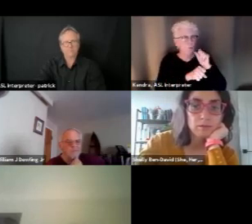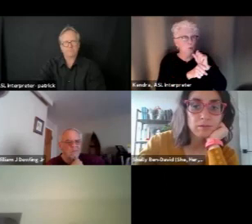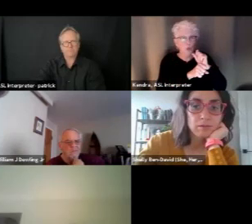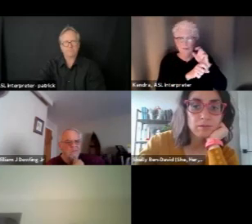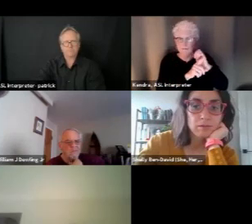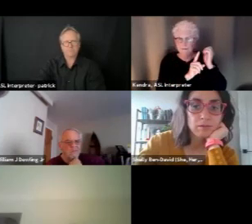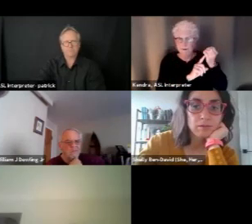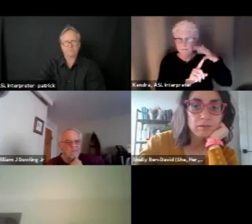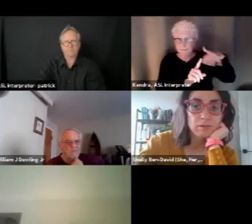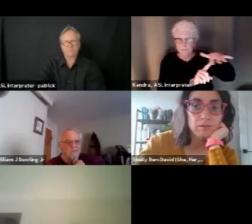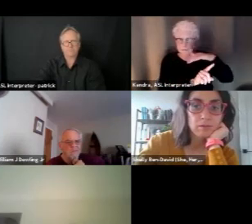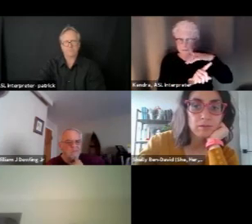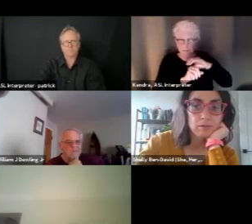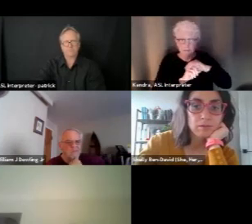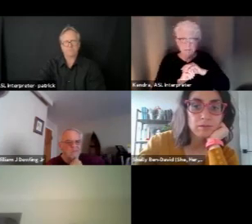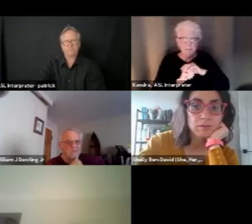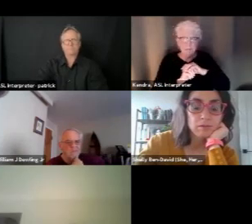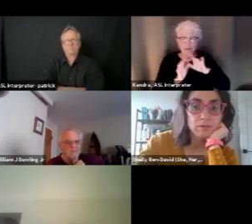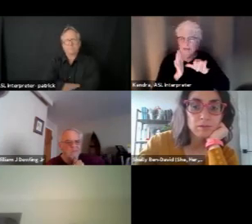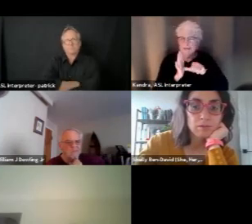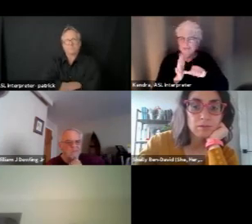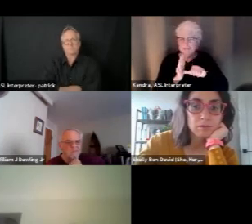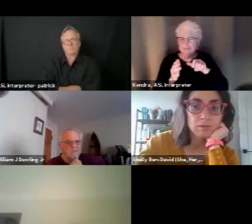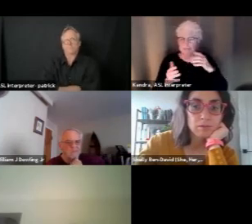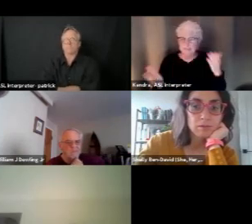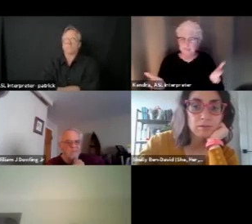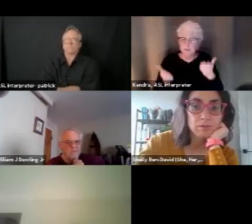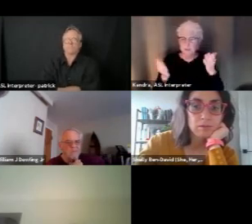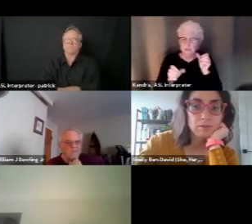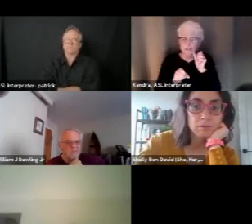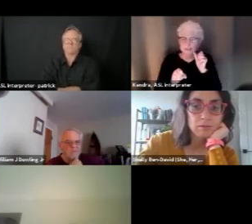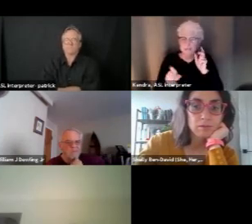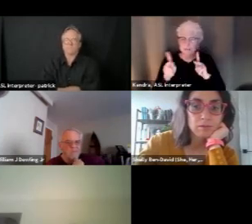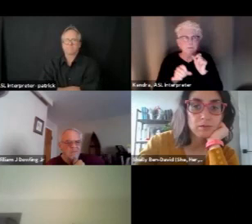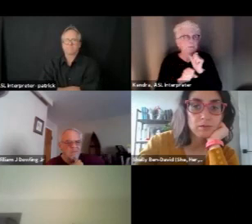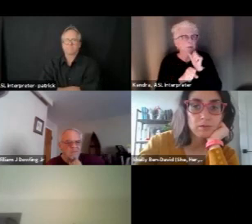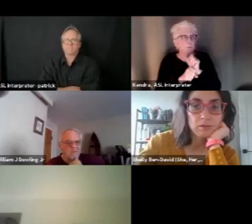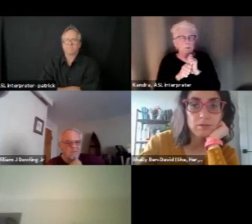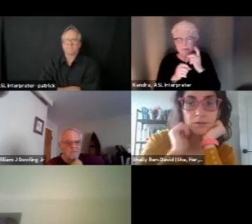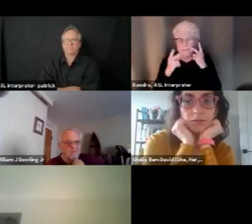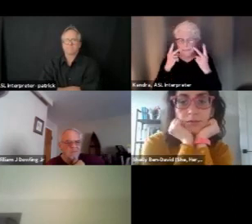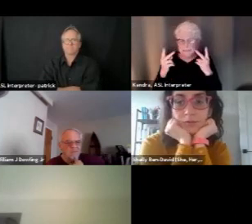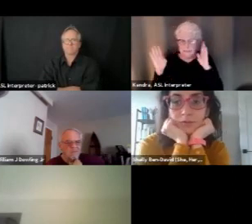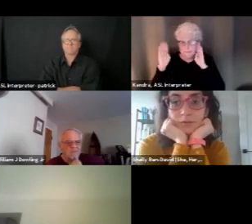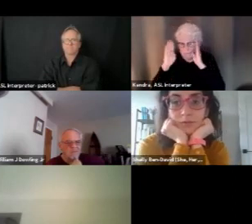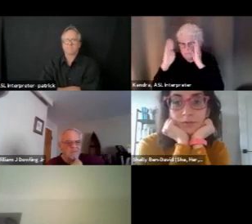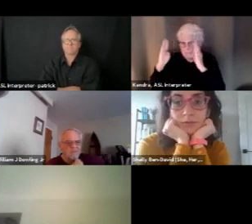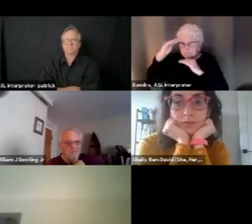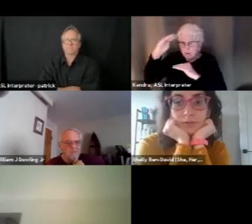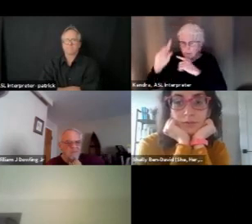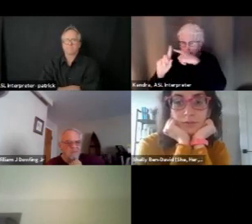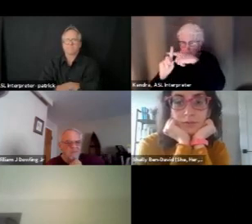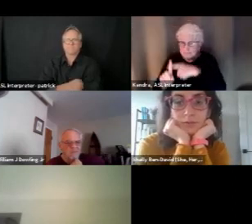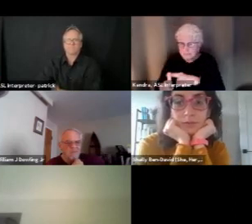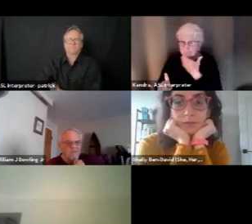the emphasis is on making, encouraging employees to just see all the good and all the stress that they're experiencing at work.